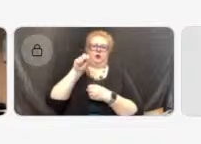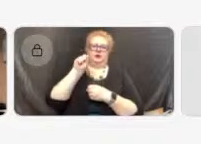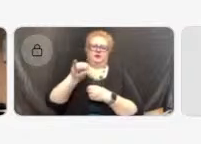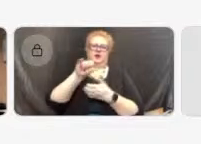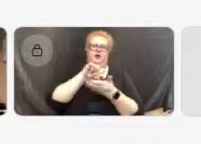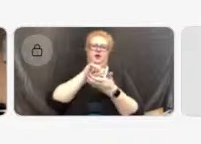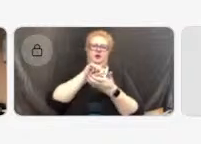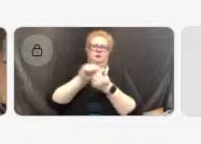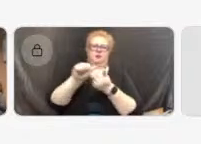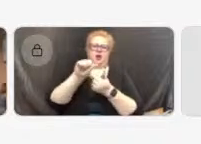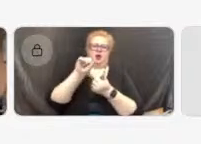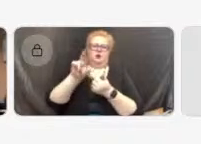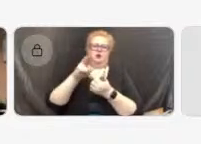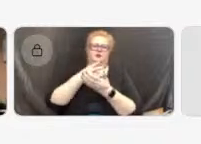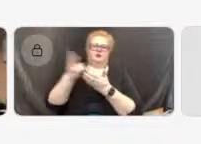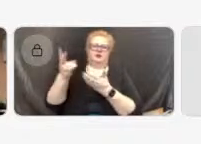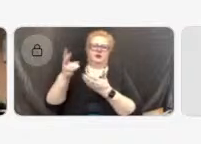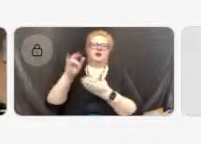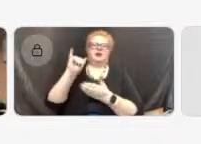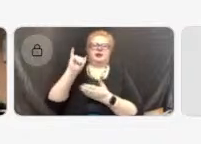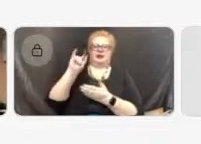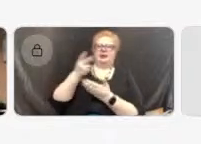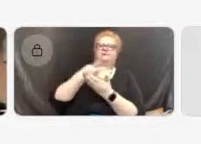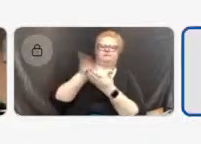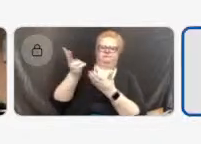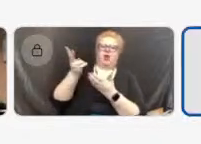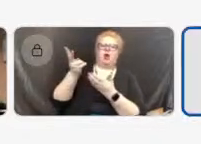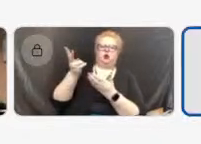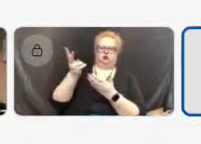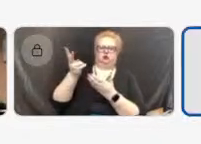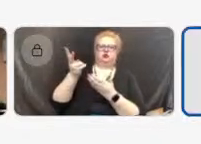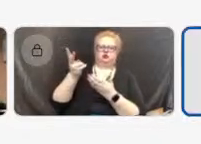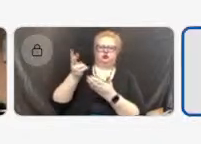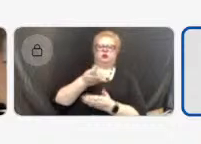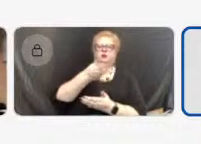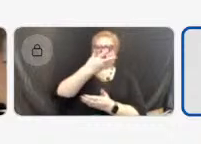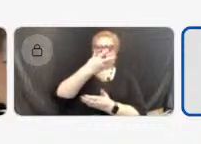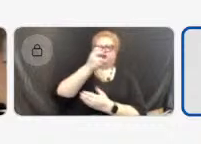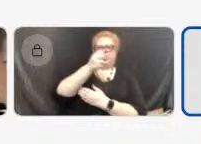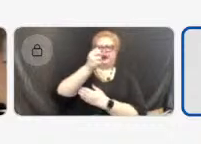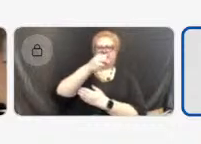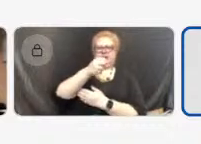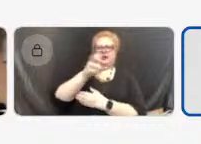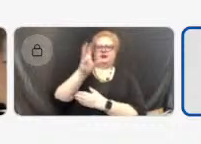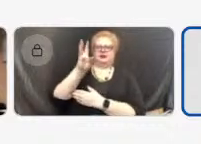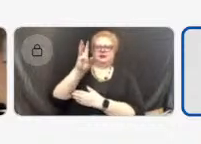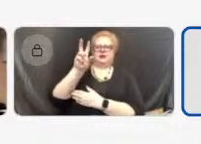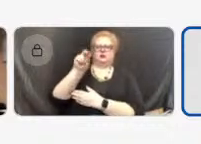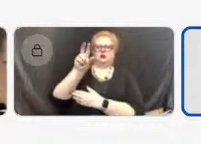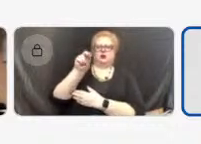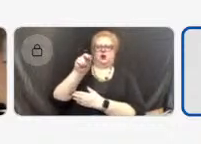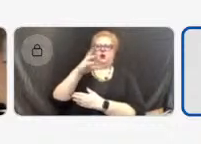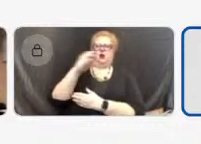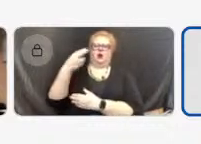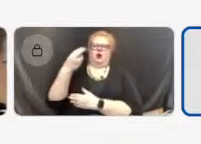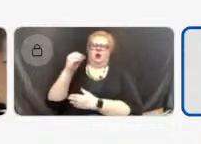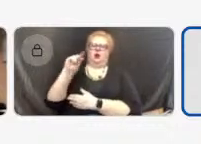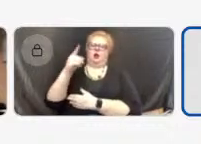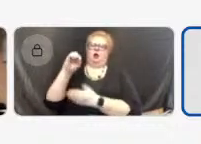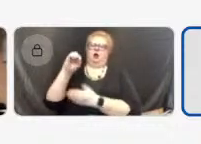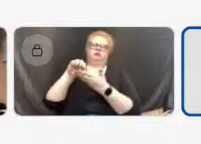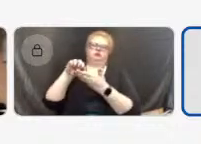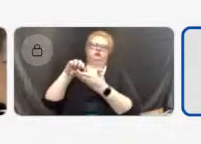or was it No, denied? it failed. It was 3 yes Okay, failed. votes, 6 no votes, and Commissioner Hodges'